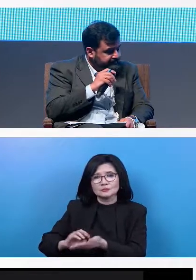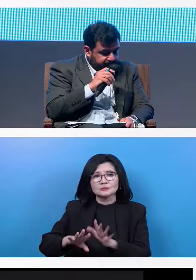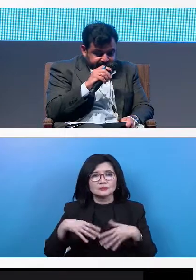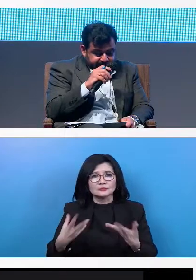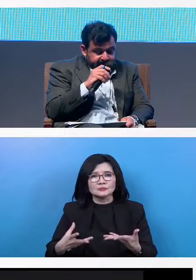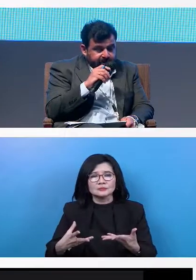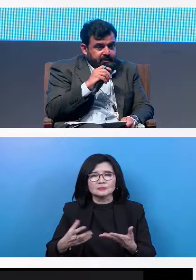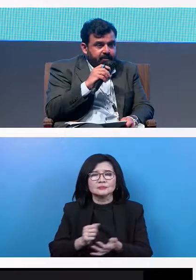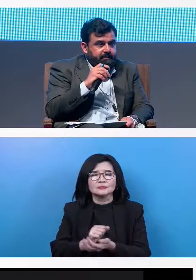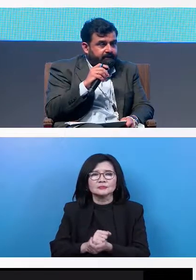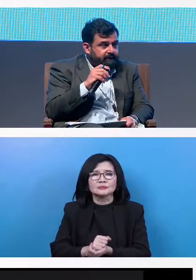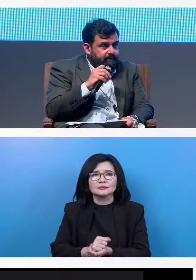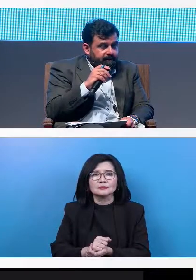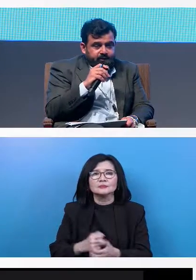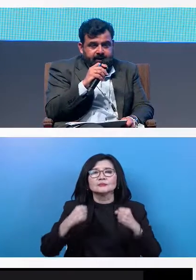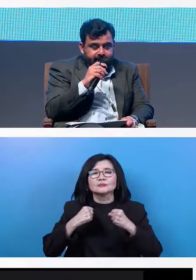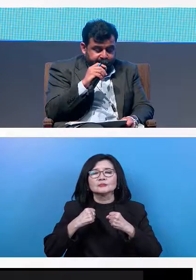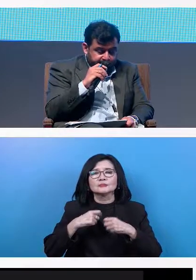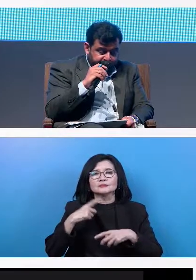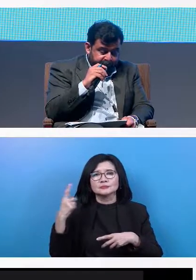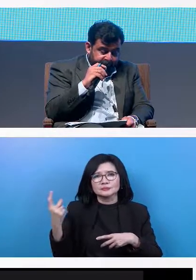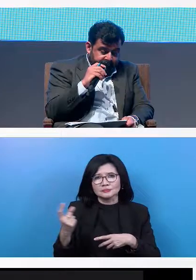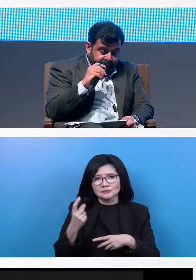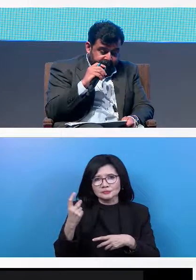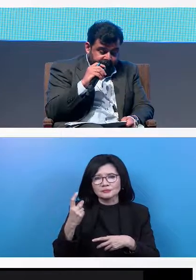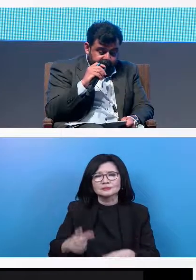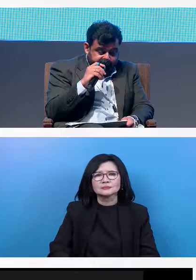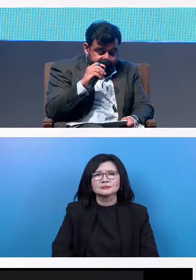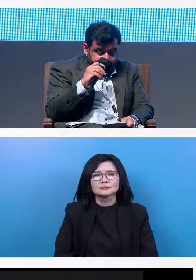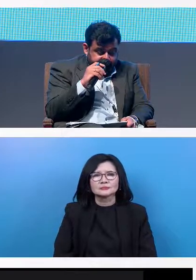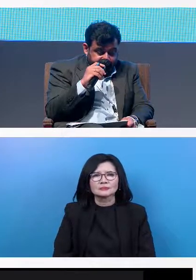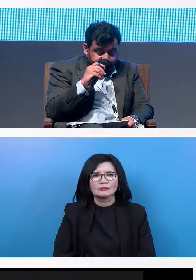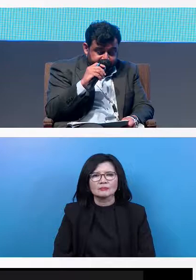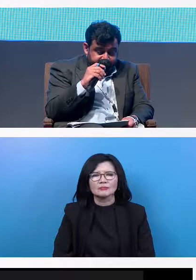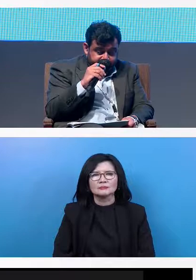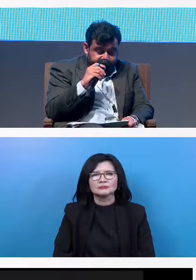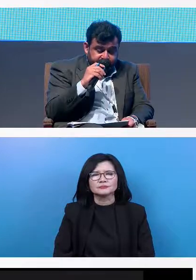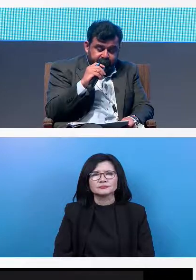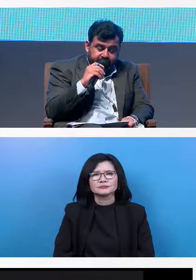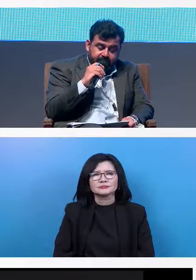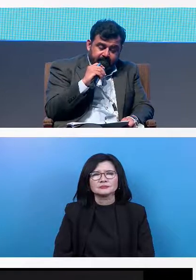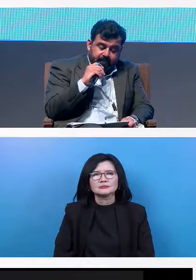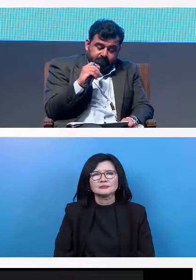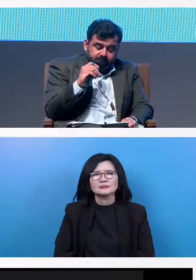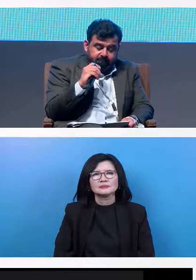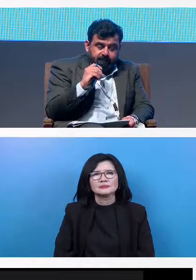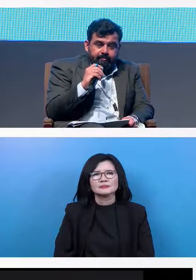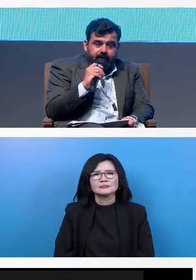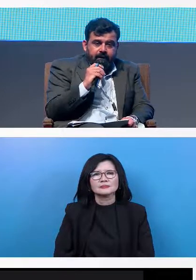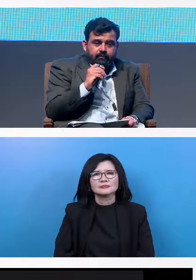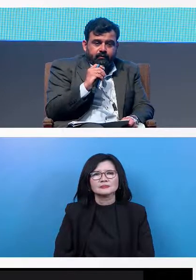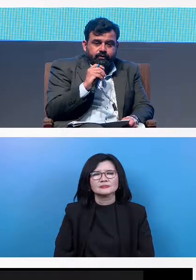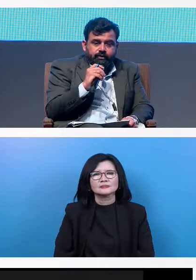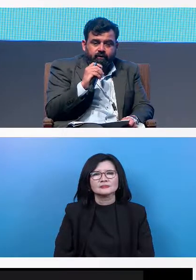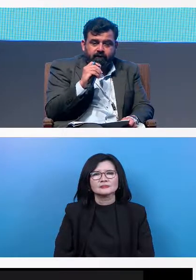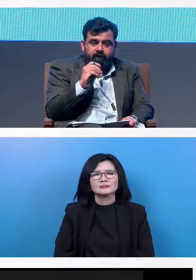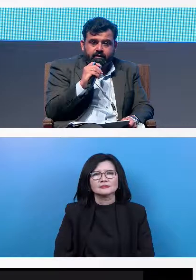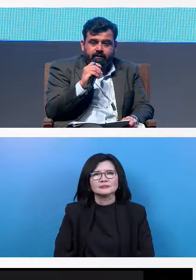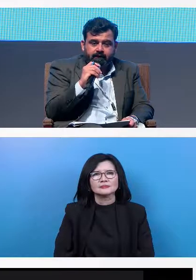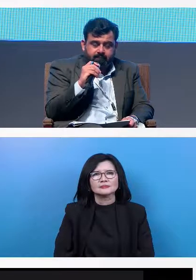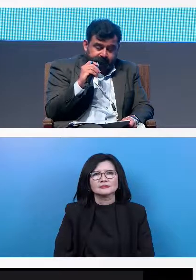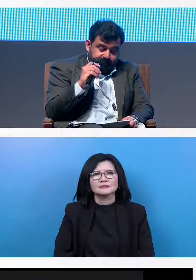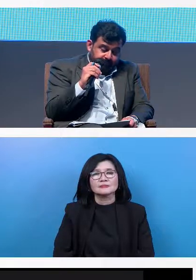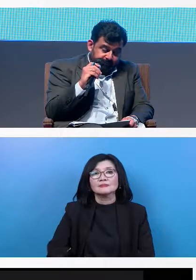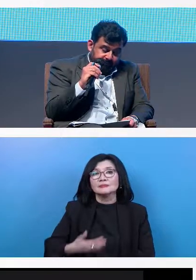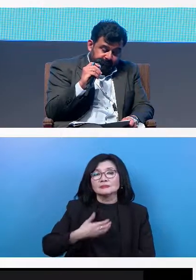put everything in place? But maybe we'll come back to that and try to answer some of these issues. Now, I'll move to Sean